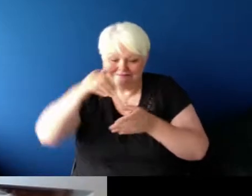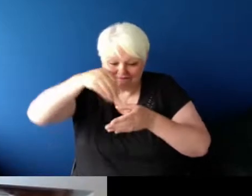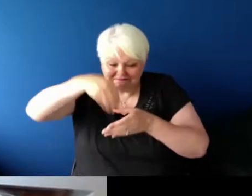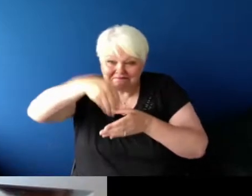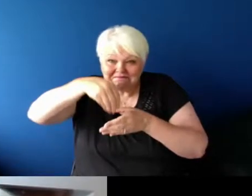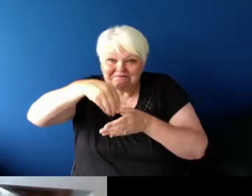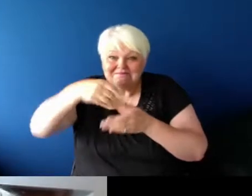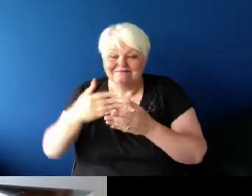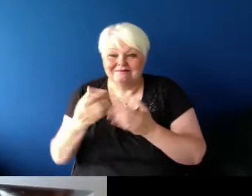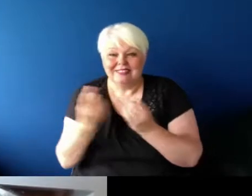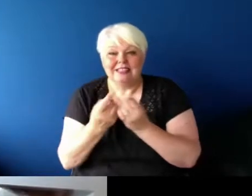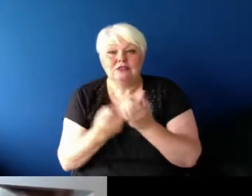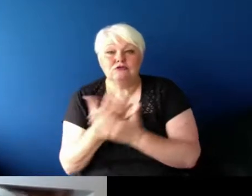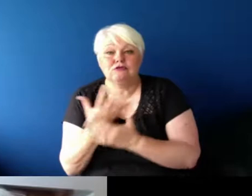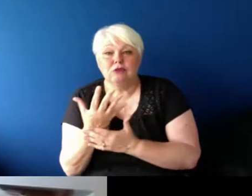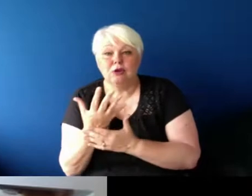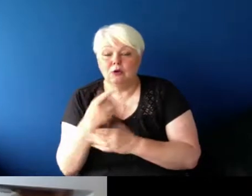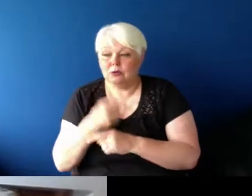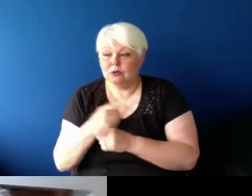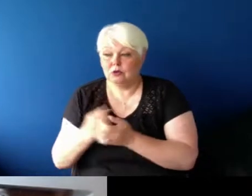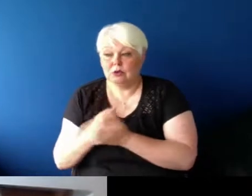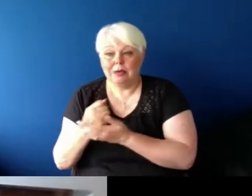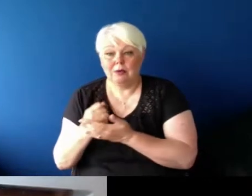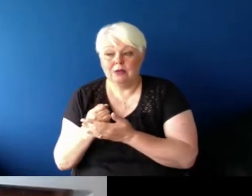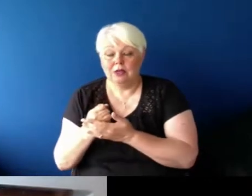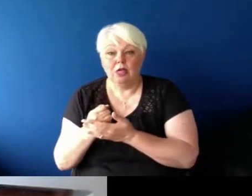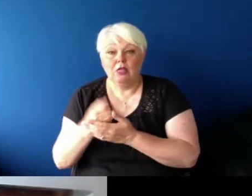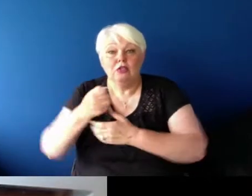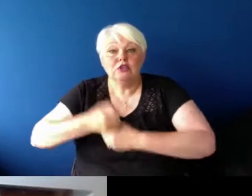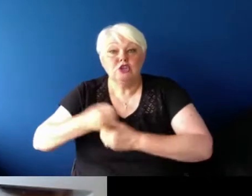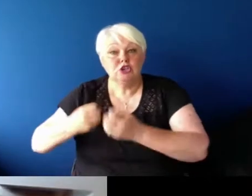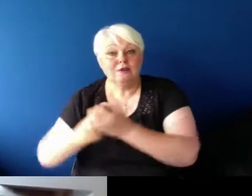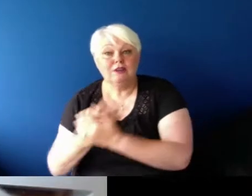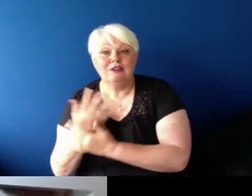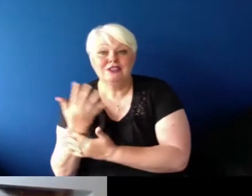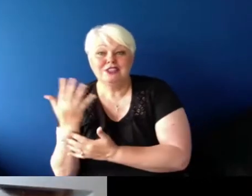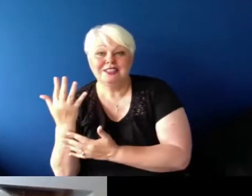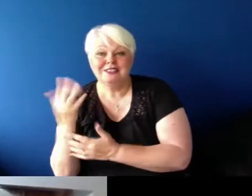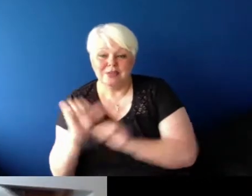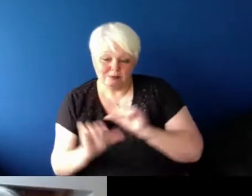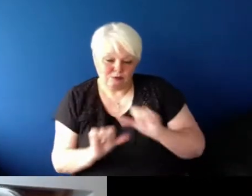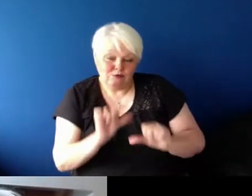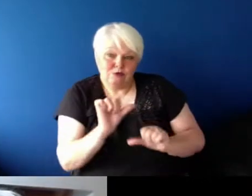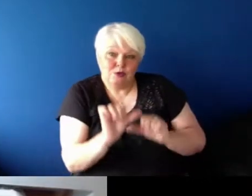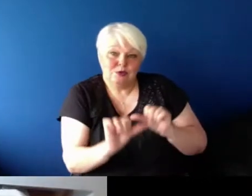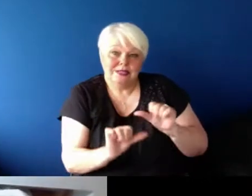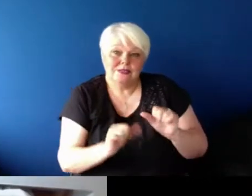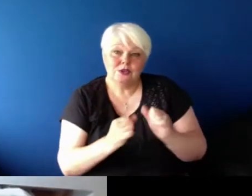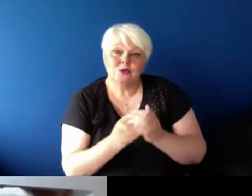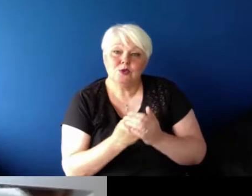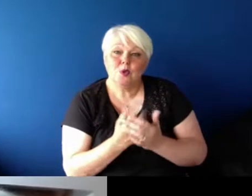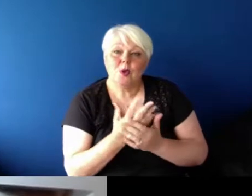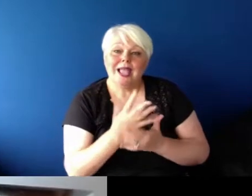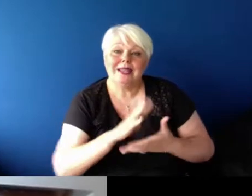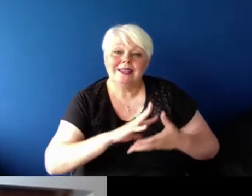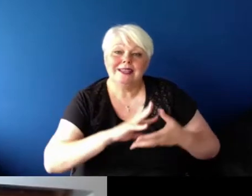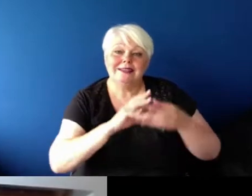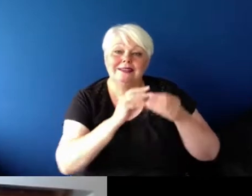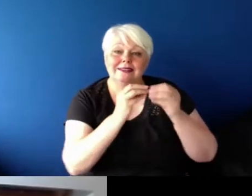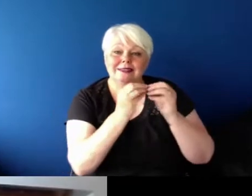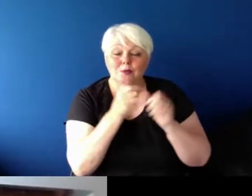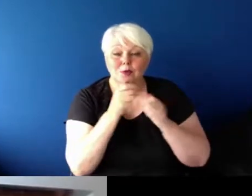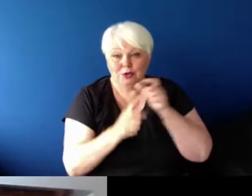talk about, you know, the church flourishing and all those sort of process organic words, I think